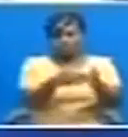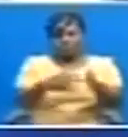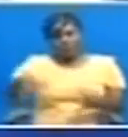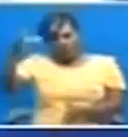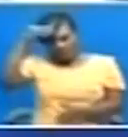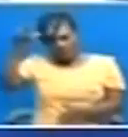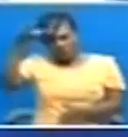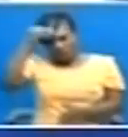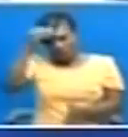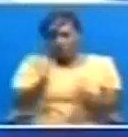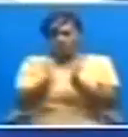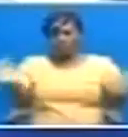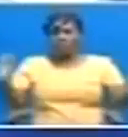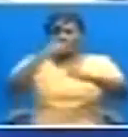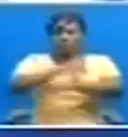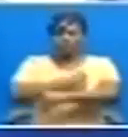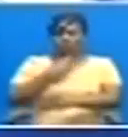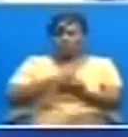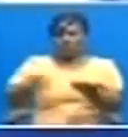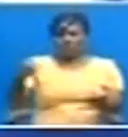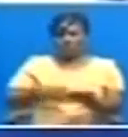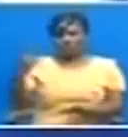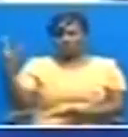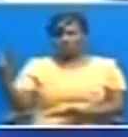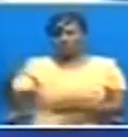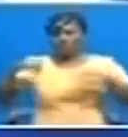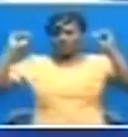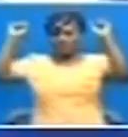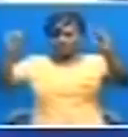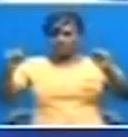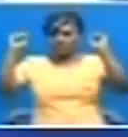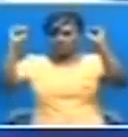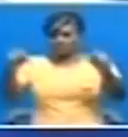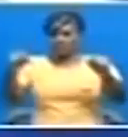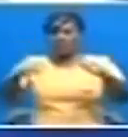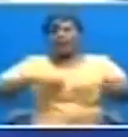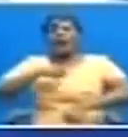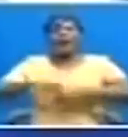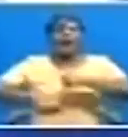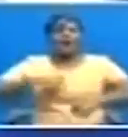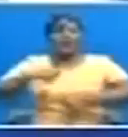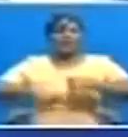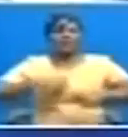learning in public schools for 4 weeks now. The strike remains absolutely active.